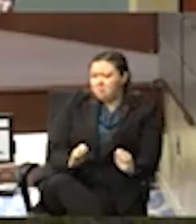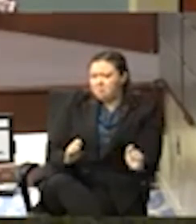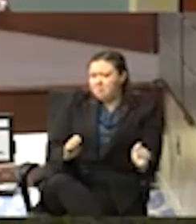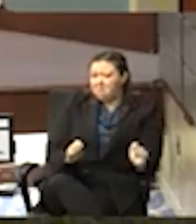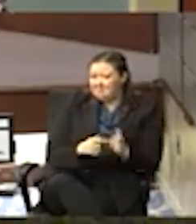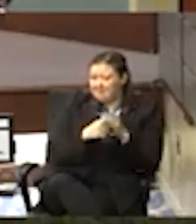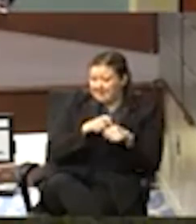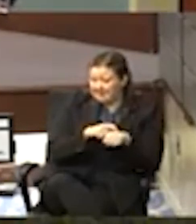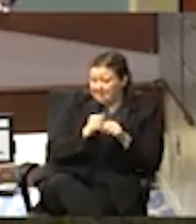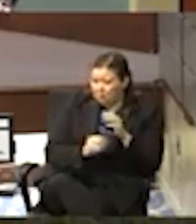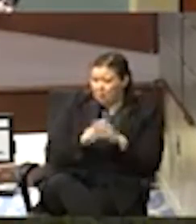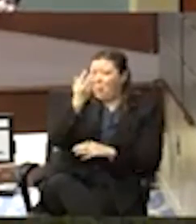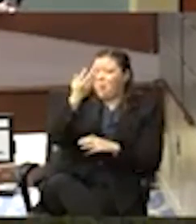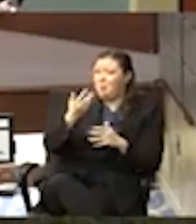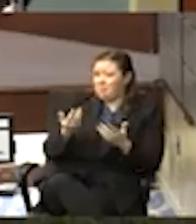this takes time.